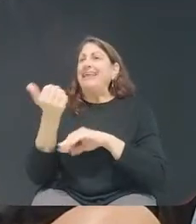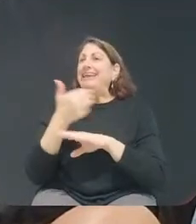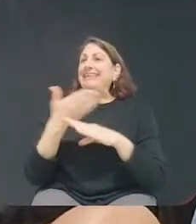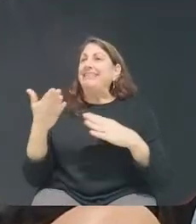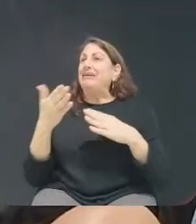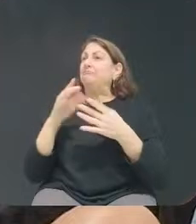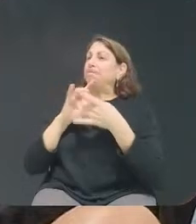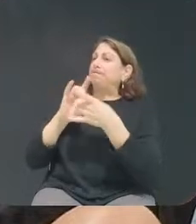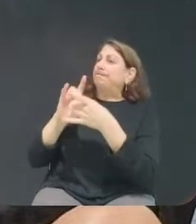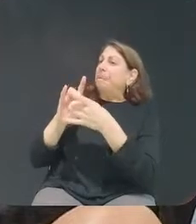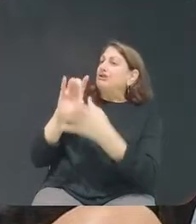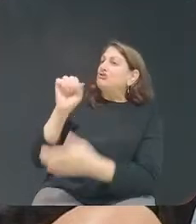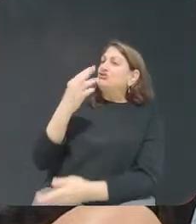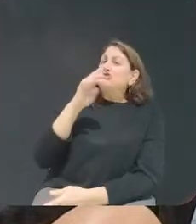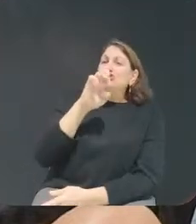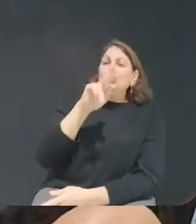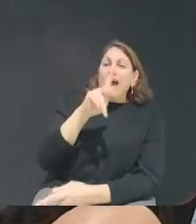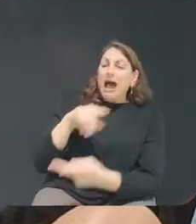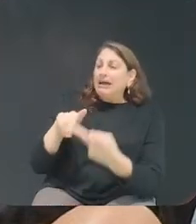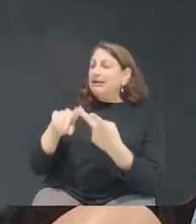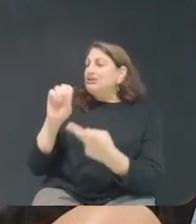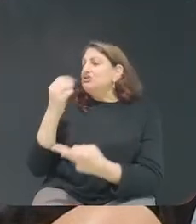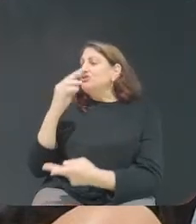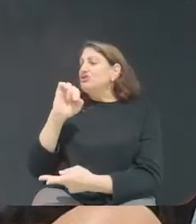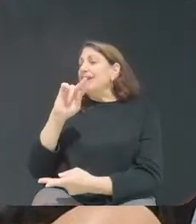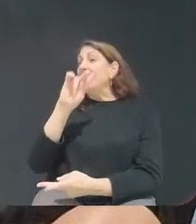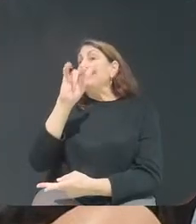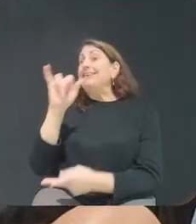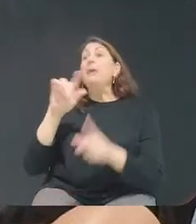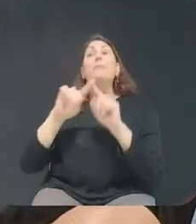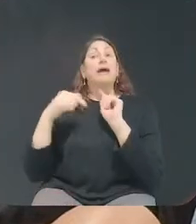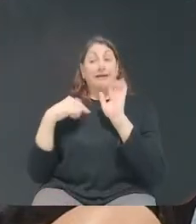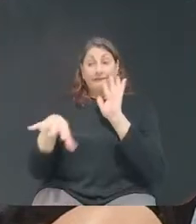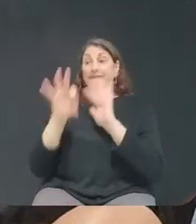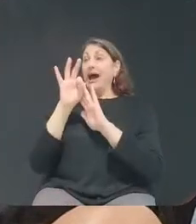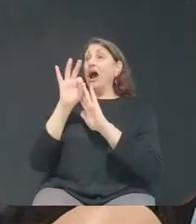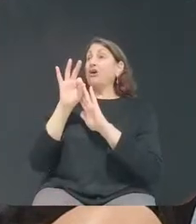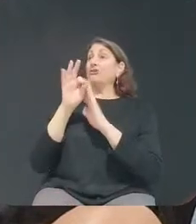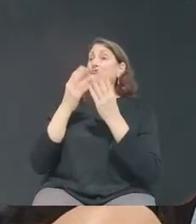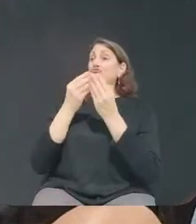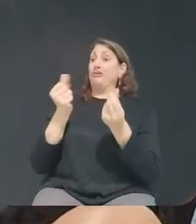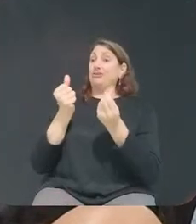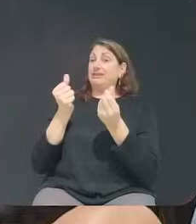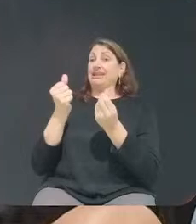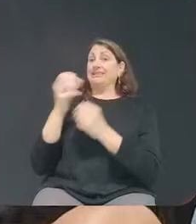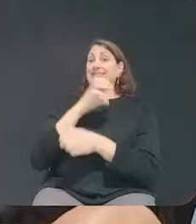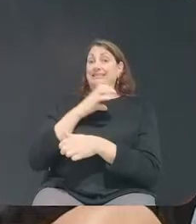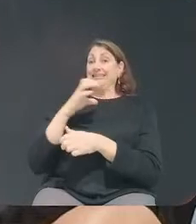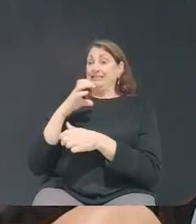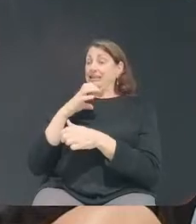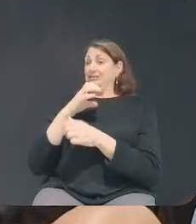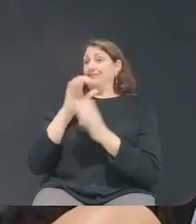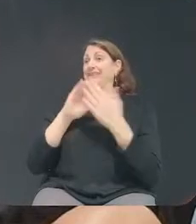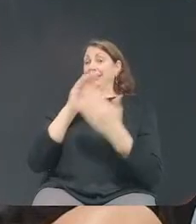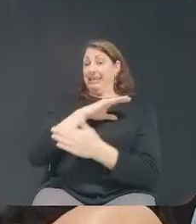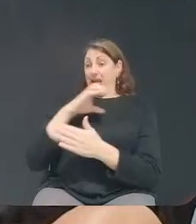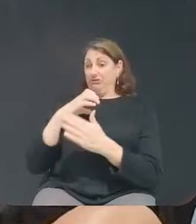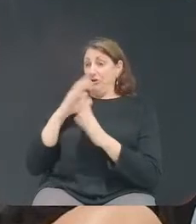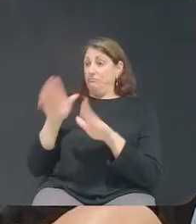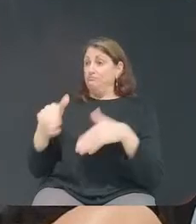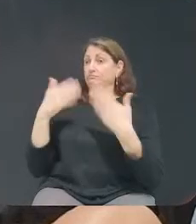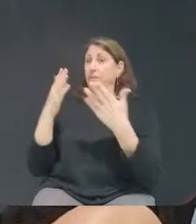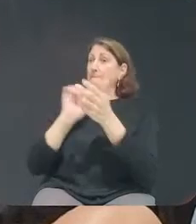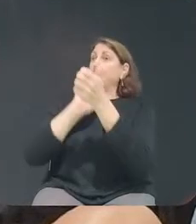shanties. But I did find this resolution passed by City Council in 1938 in the legislative database.